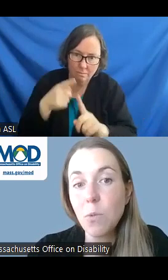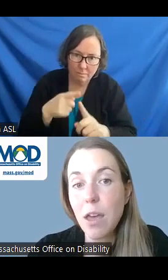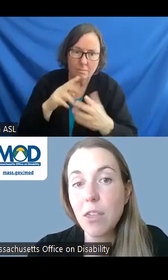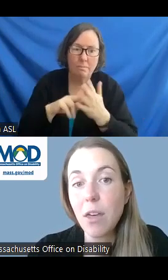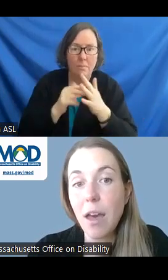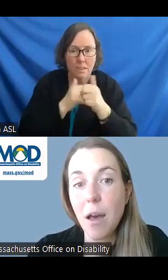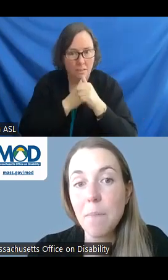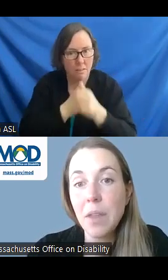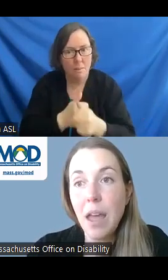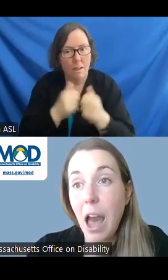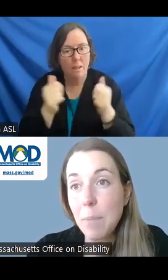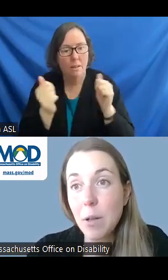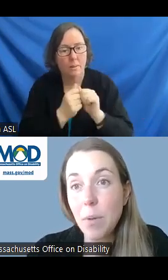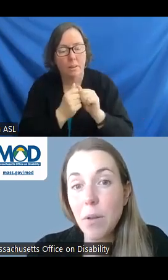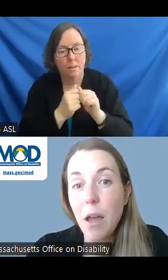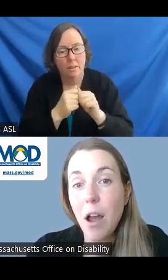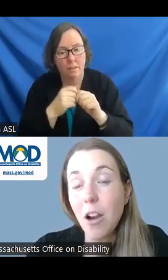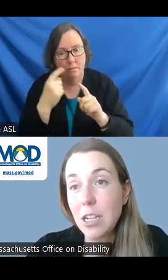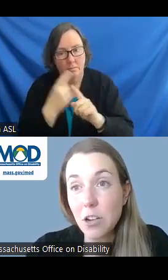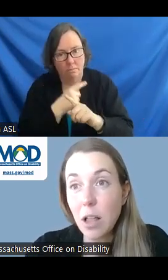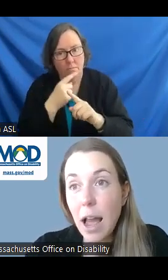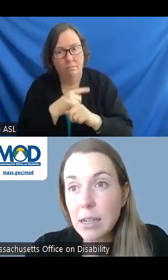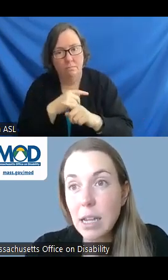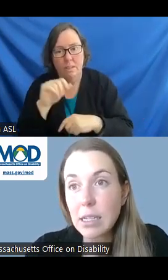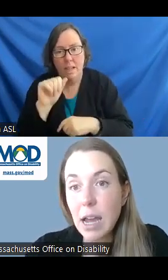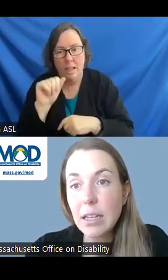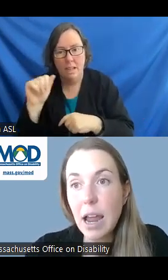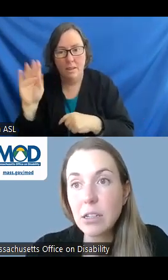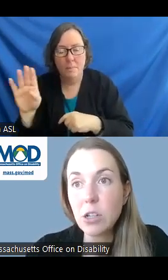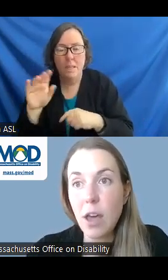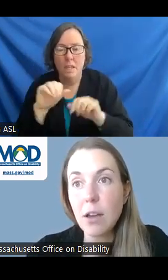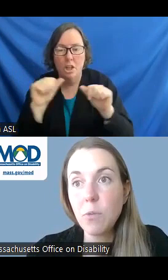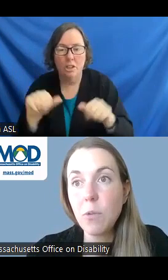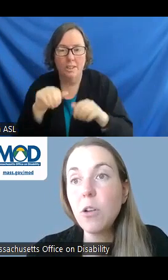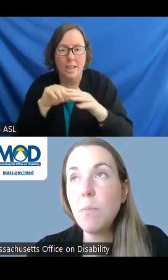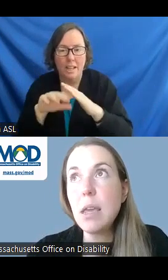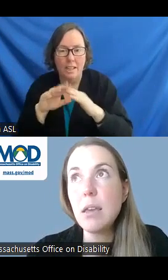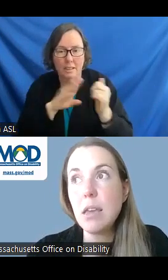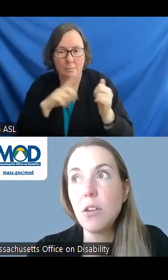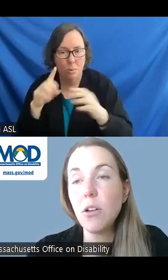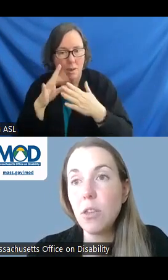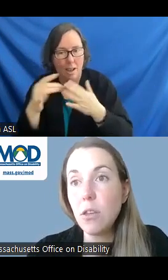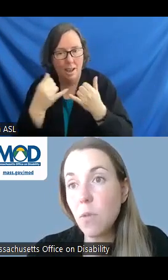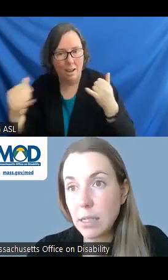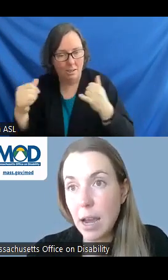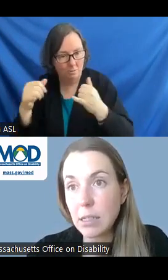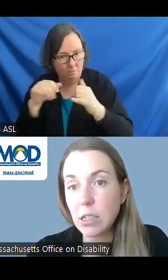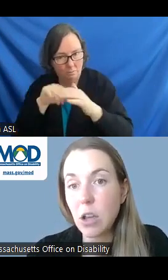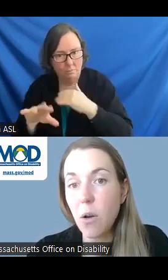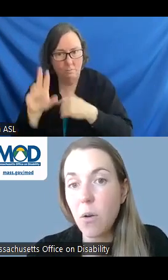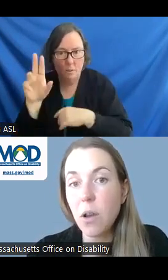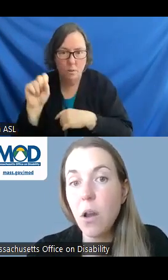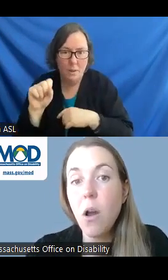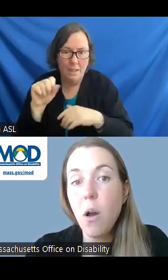compliance with applicable architectural access guidelines. So that could be either the US